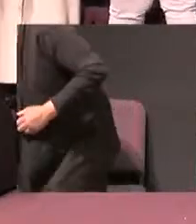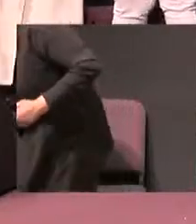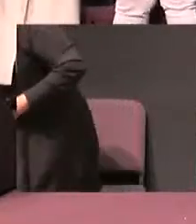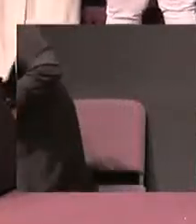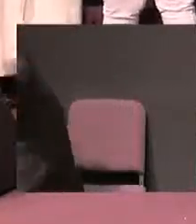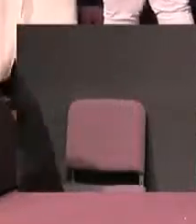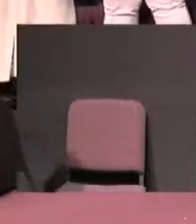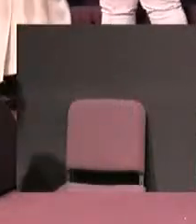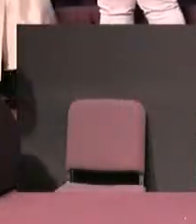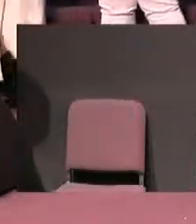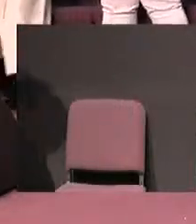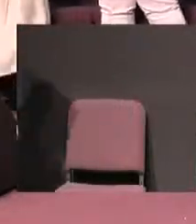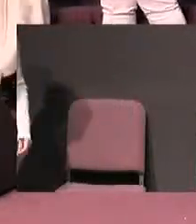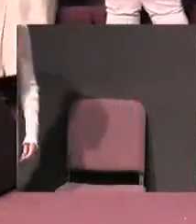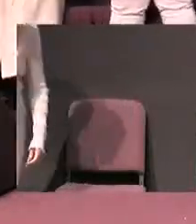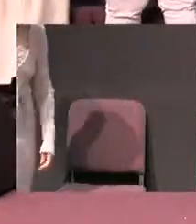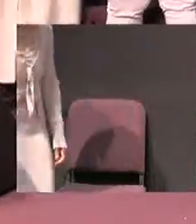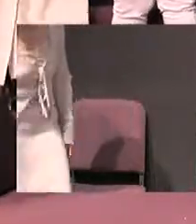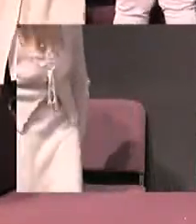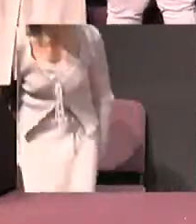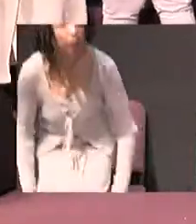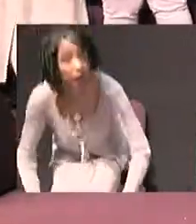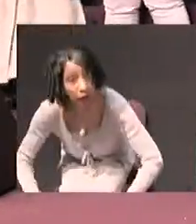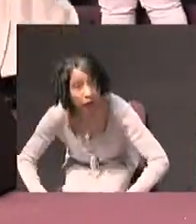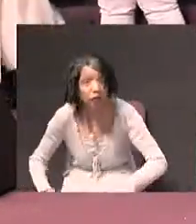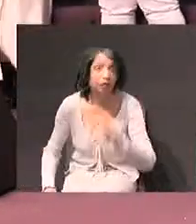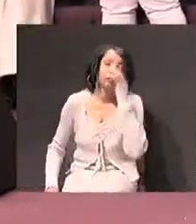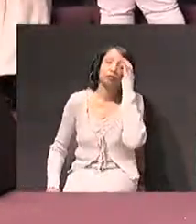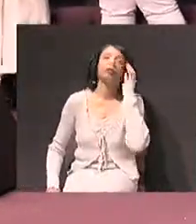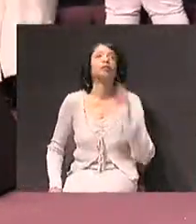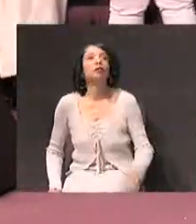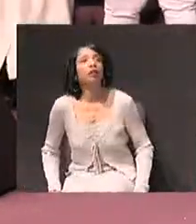lives in my heart. Yeah. Mm-hmm. I serve a risen Savior. He's in this world today.